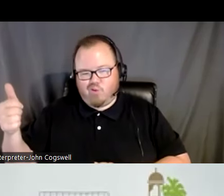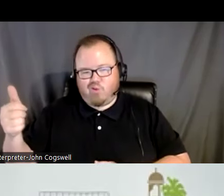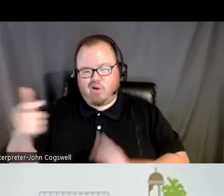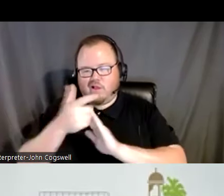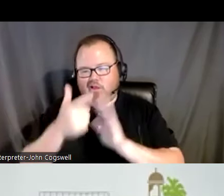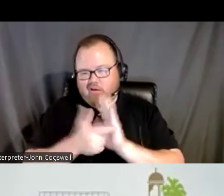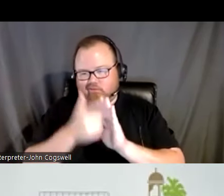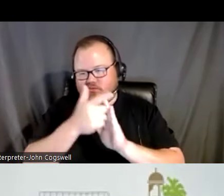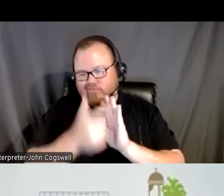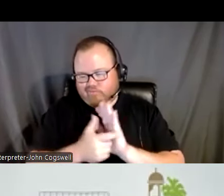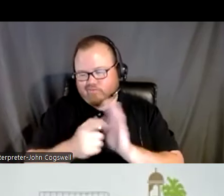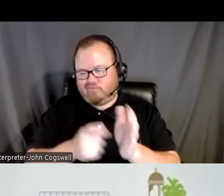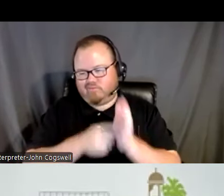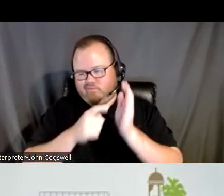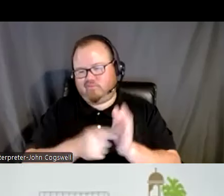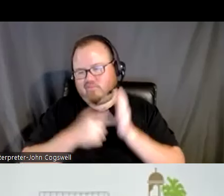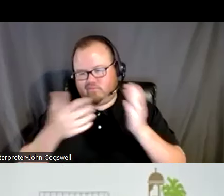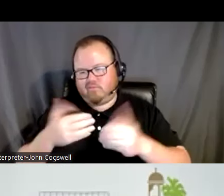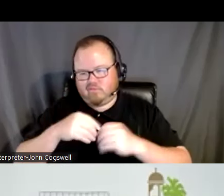legislations or mandates in California.